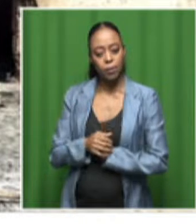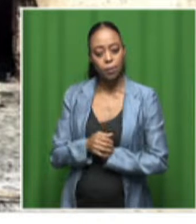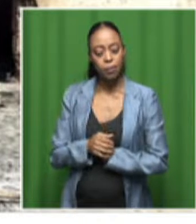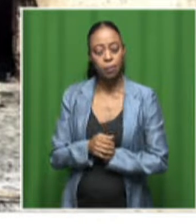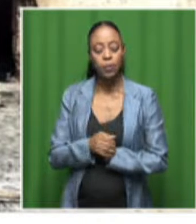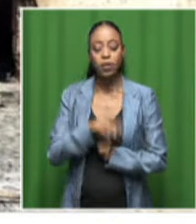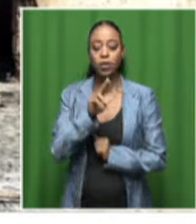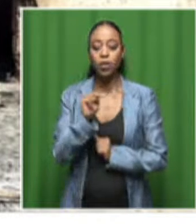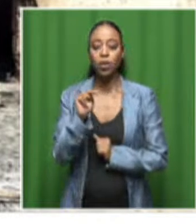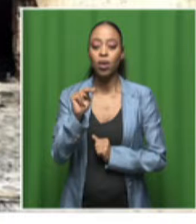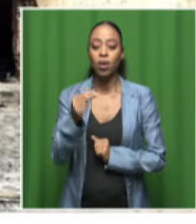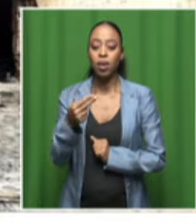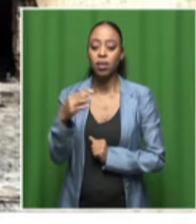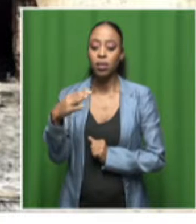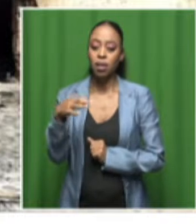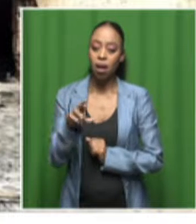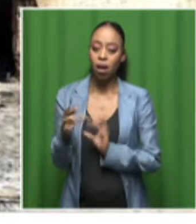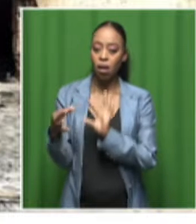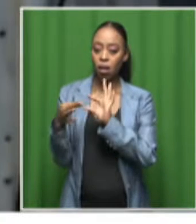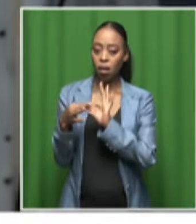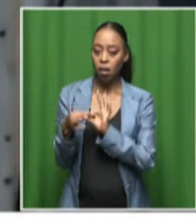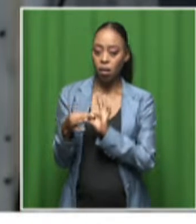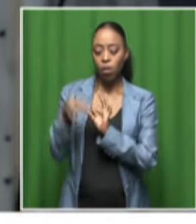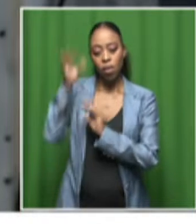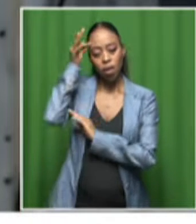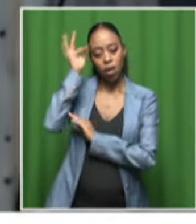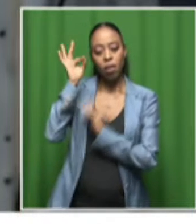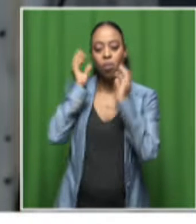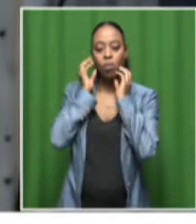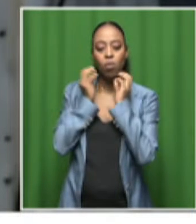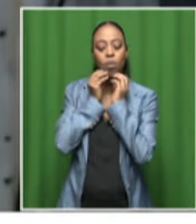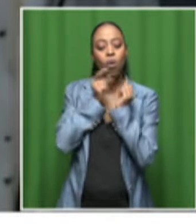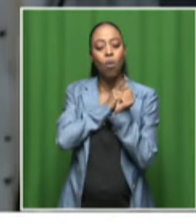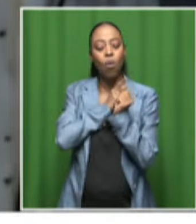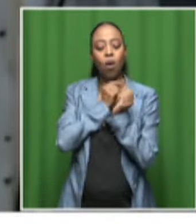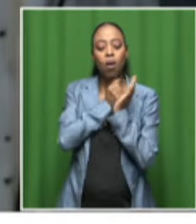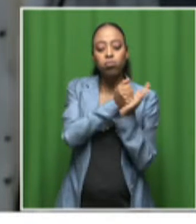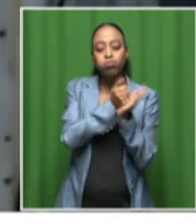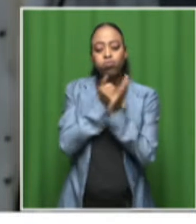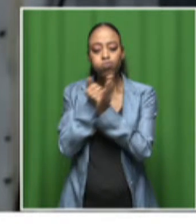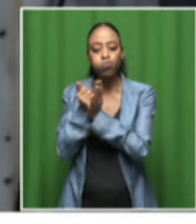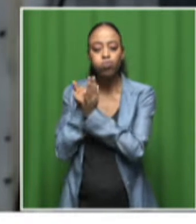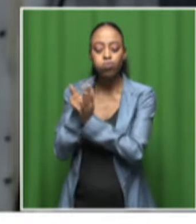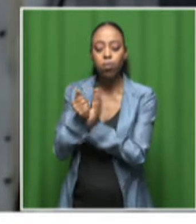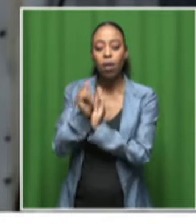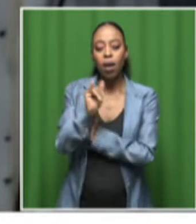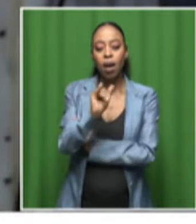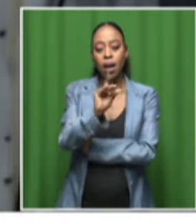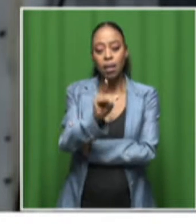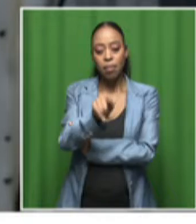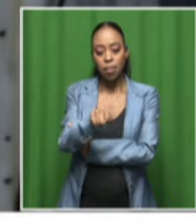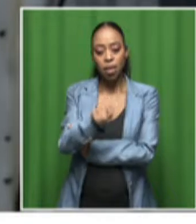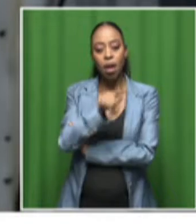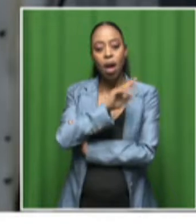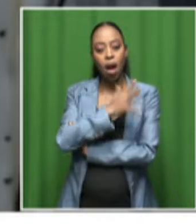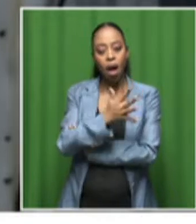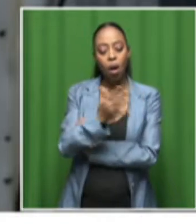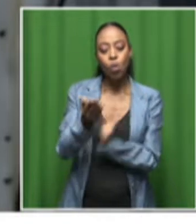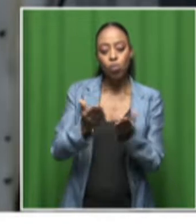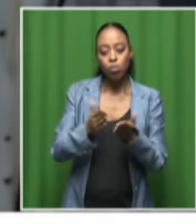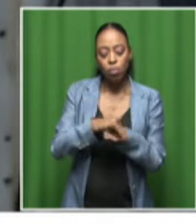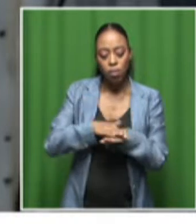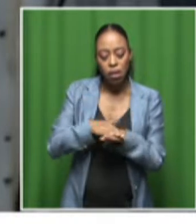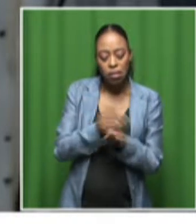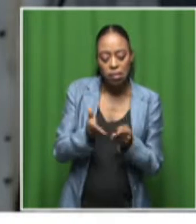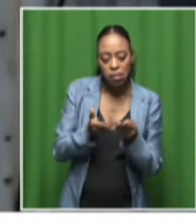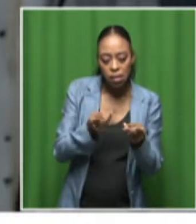The UNHCR works with the Mozambican government to offer assistance to the IDPs in terms of basic services